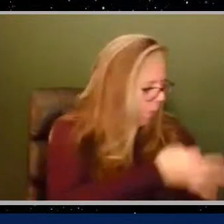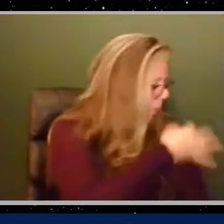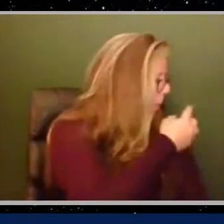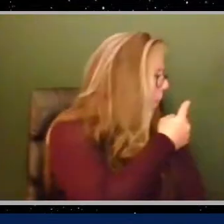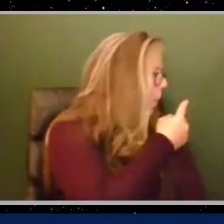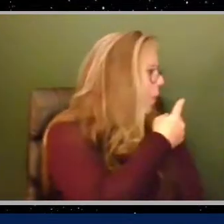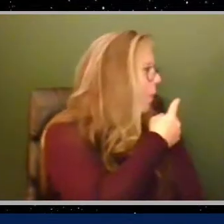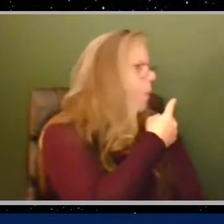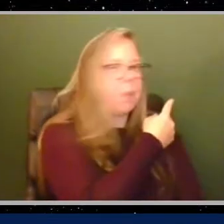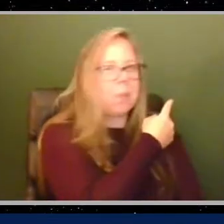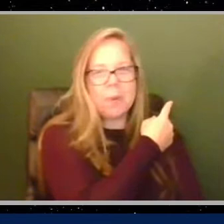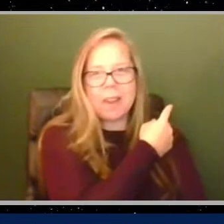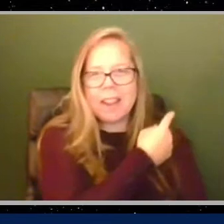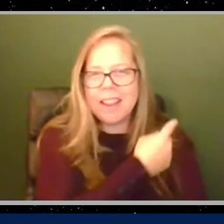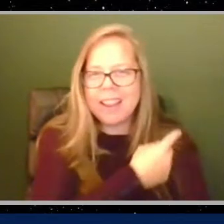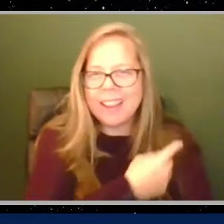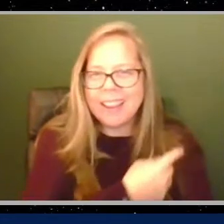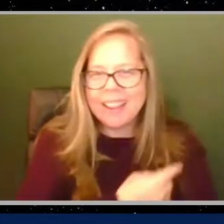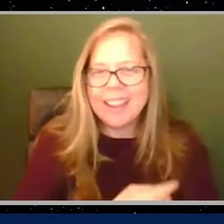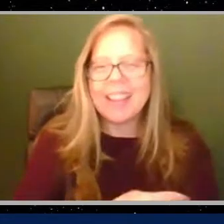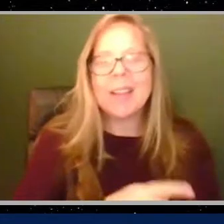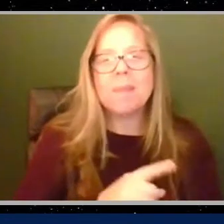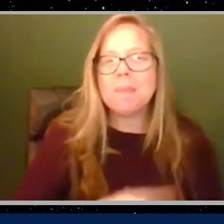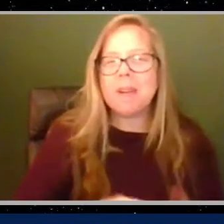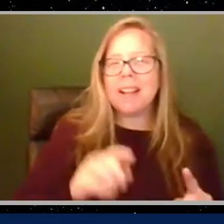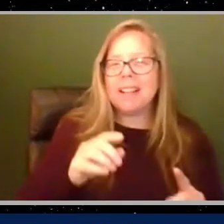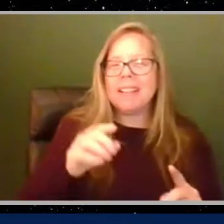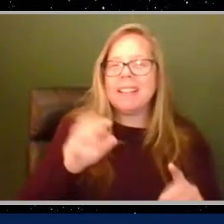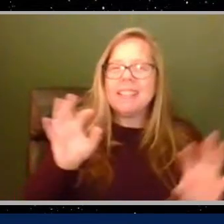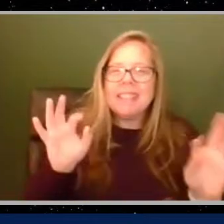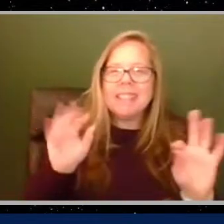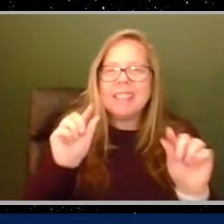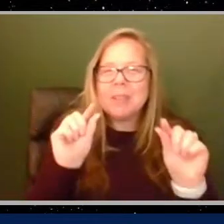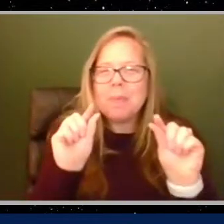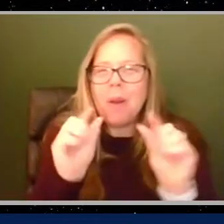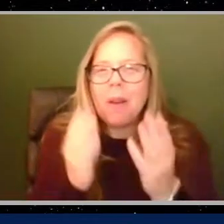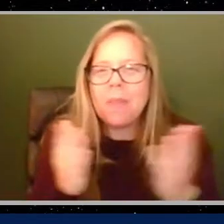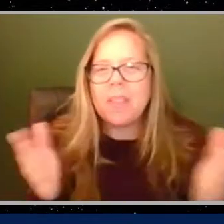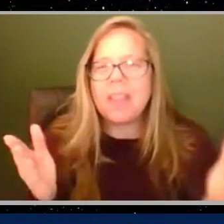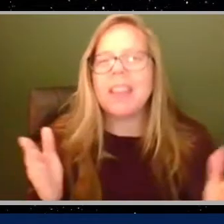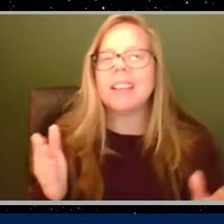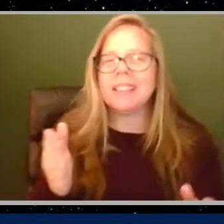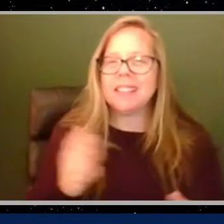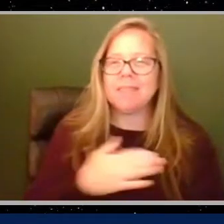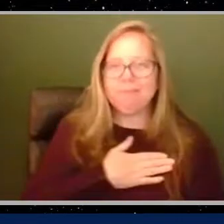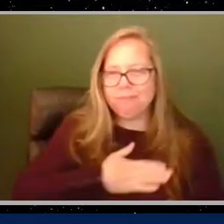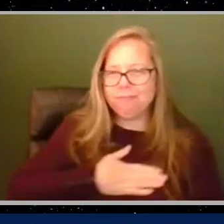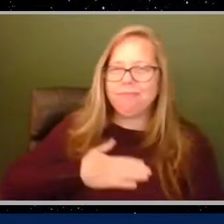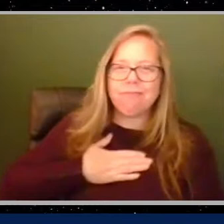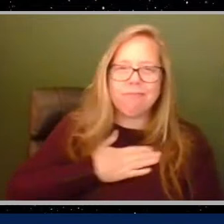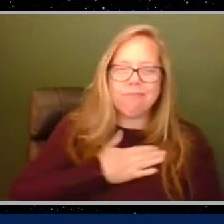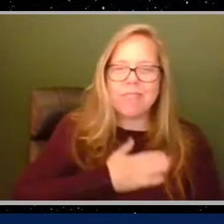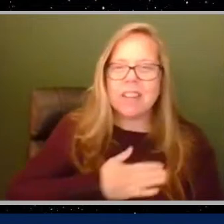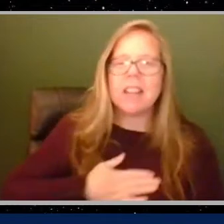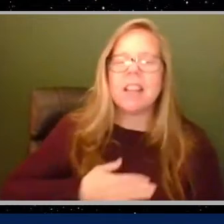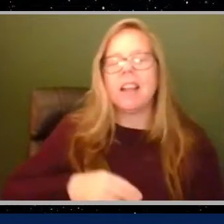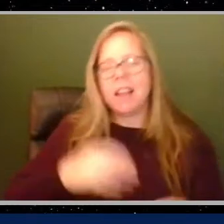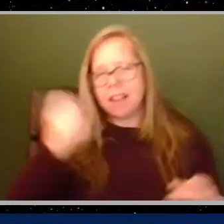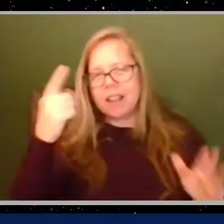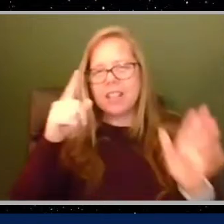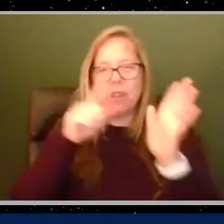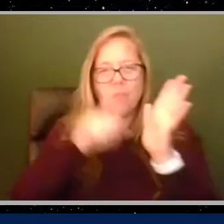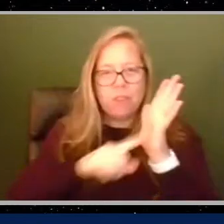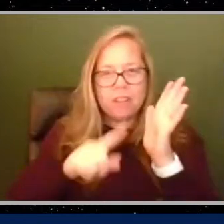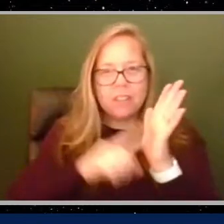plane. But yeah, it's those little things that stick out too, because yes, it's a research flight, definitely, but it's also one of those